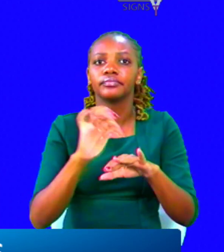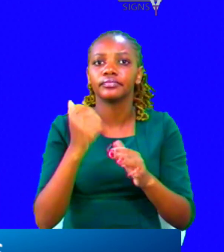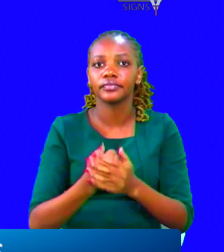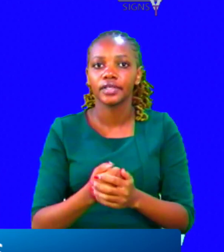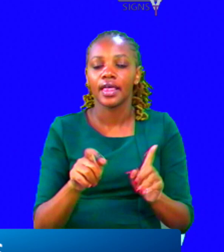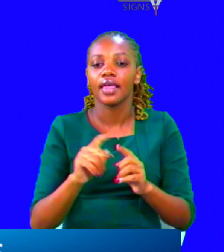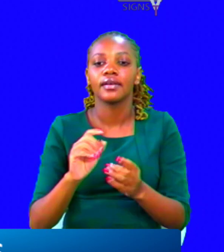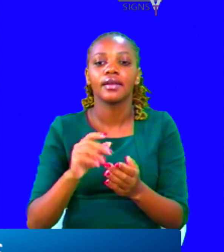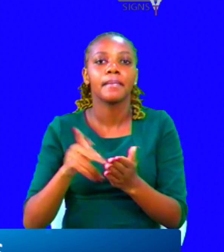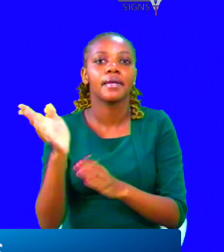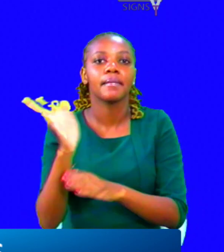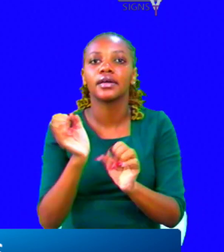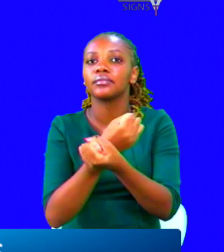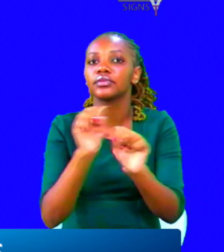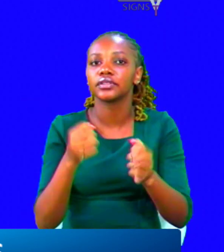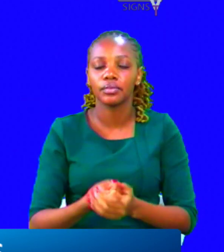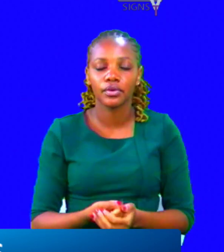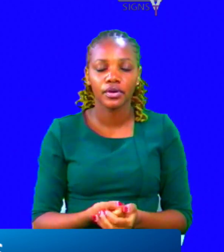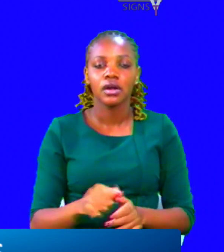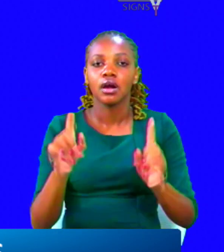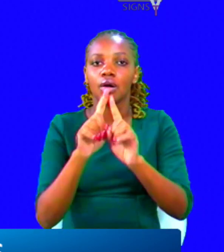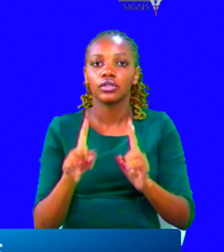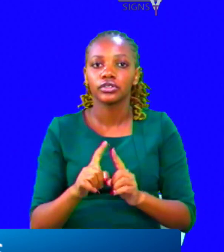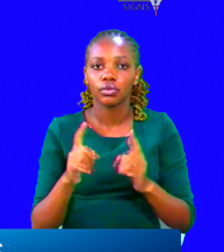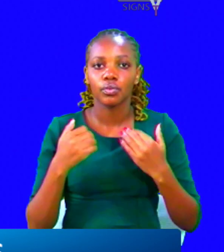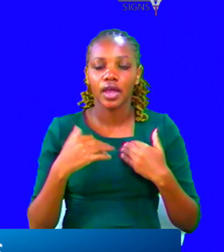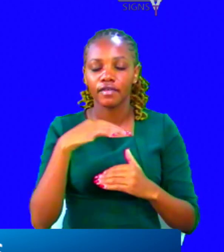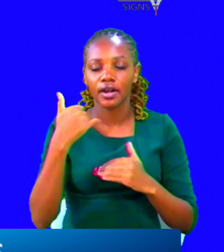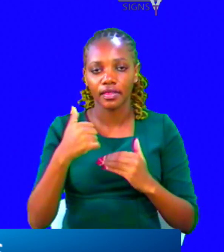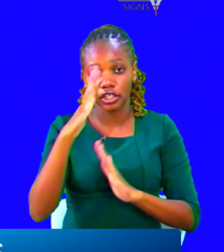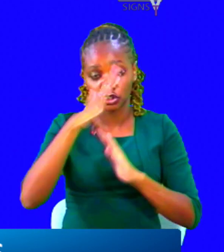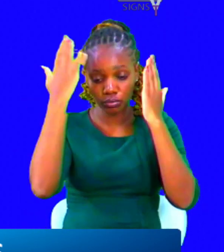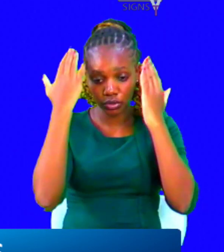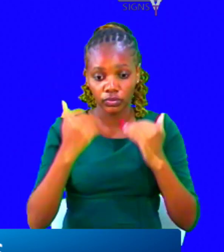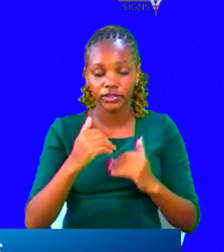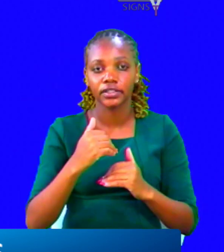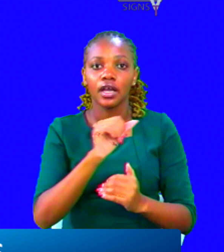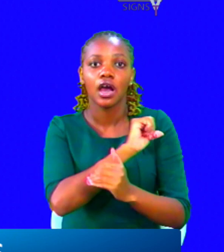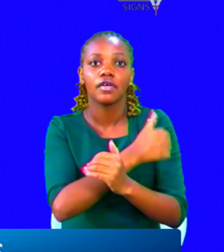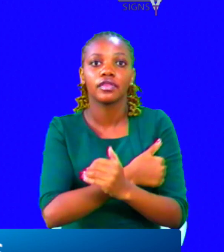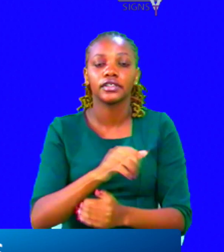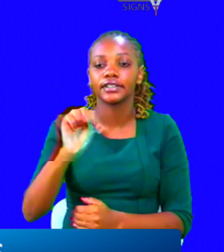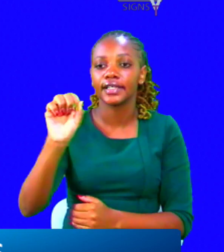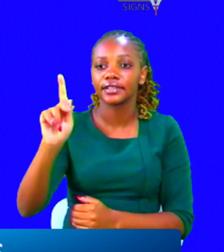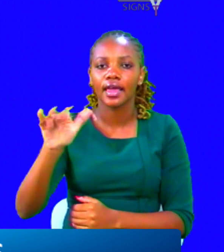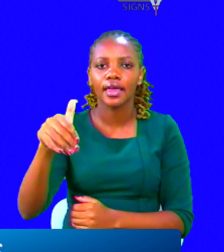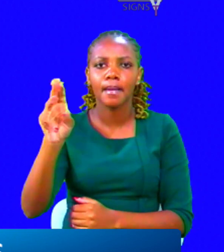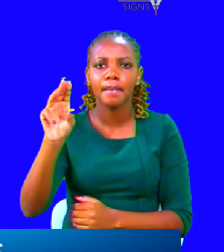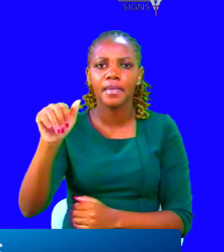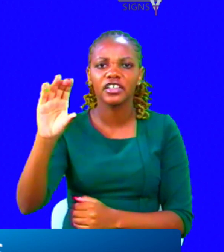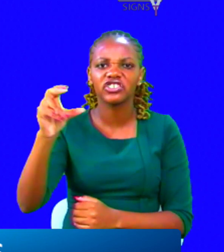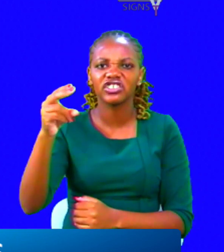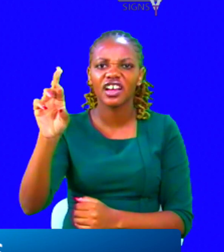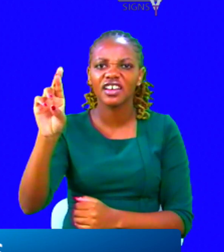effect and cannot be refunded. My lord, I also invoke another Supreme Court authority, and that is the